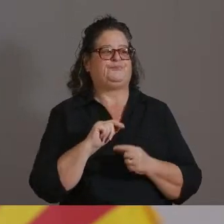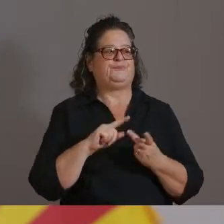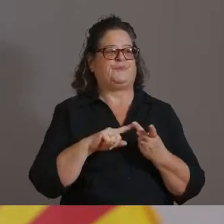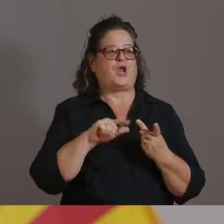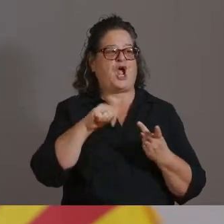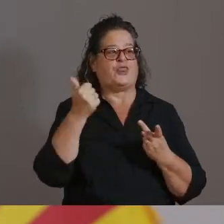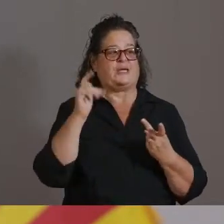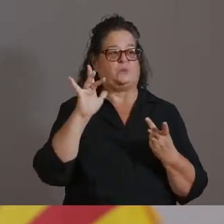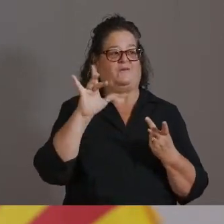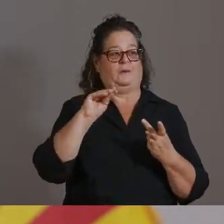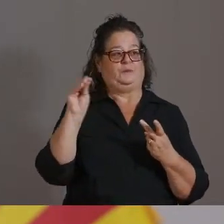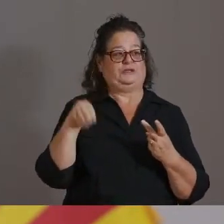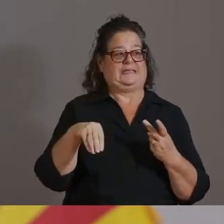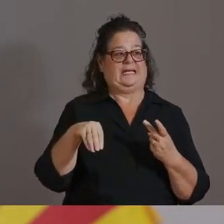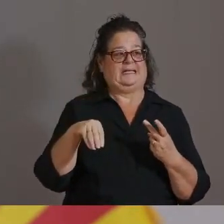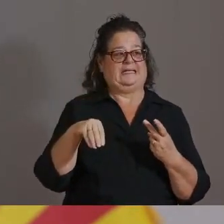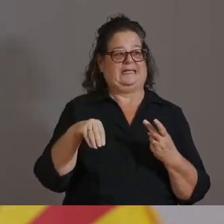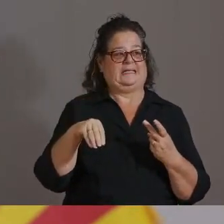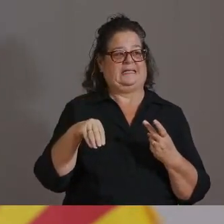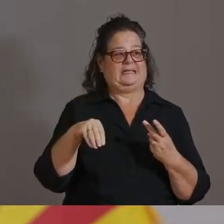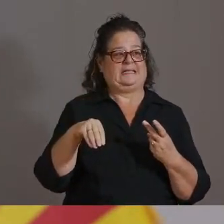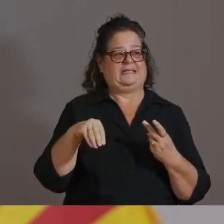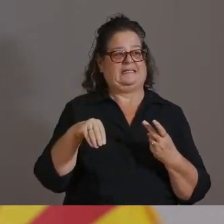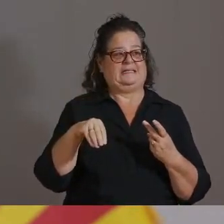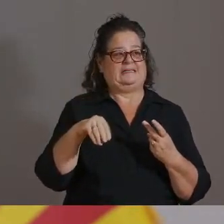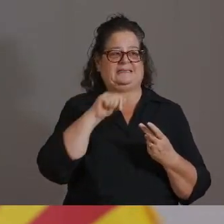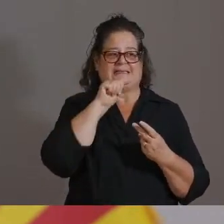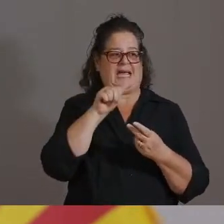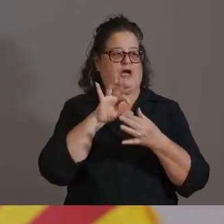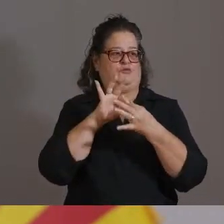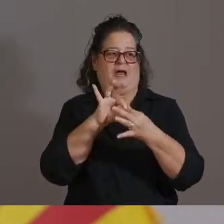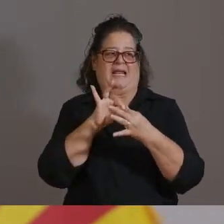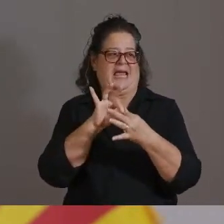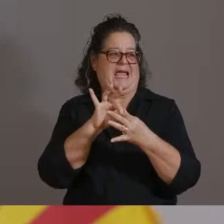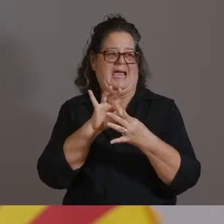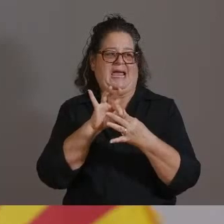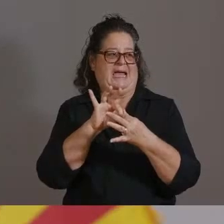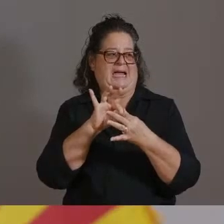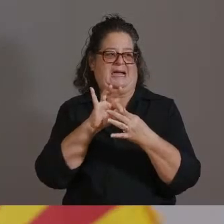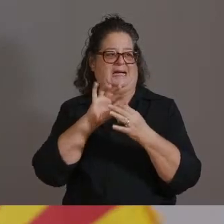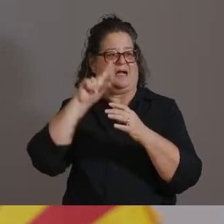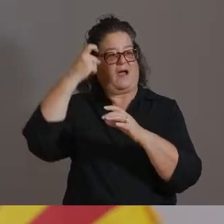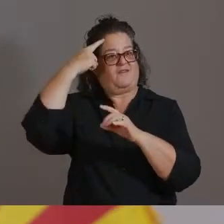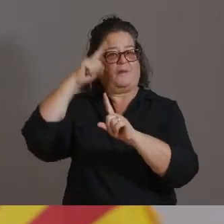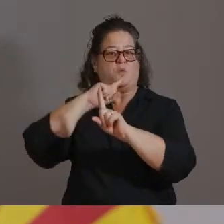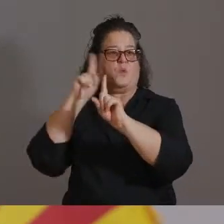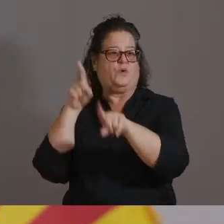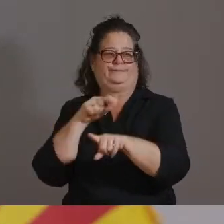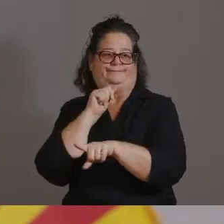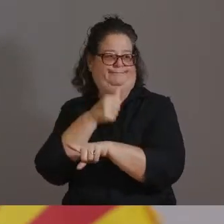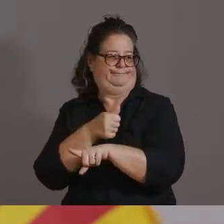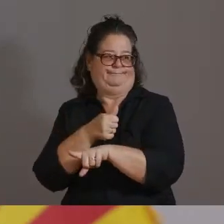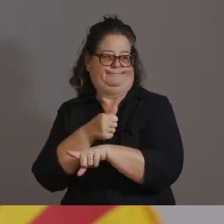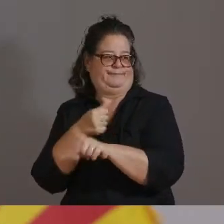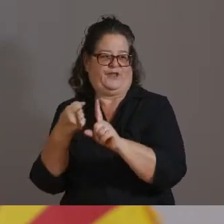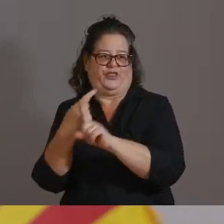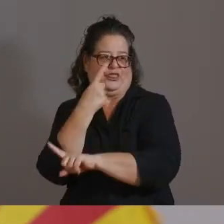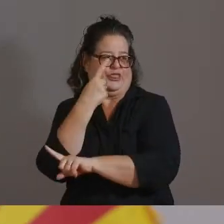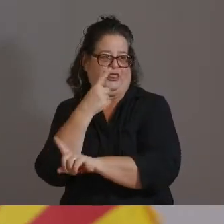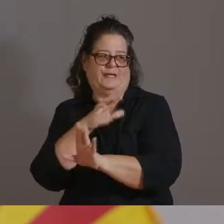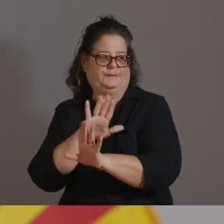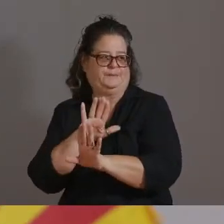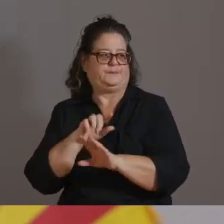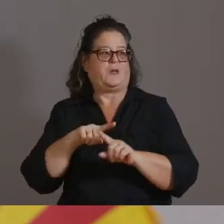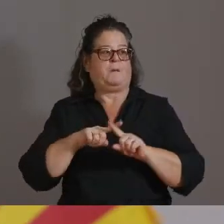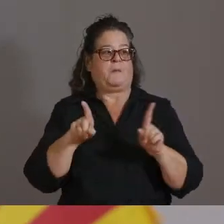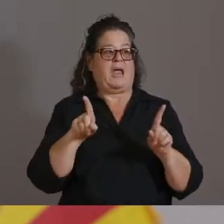about establishments that were covered under the executive order. But we are reviewing them and going out as we see high risk, high priority complaints come